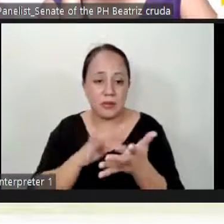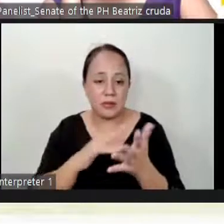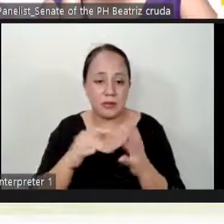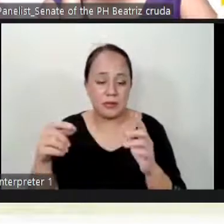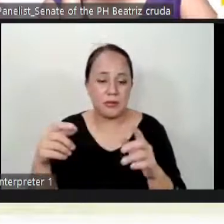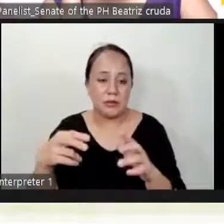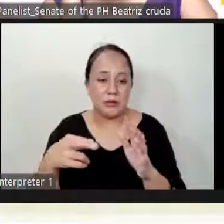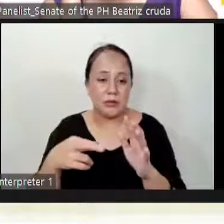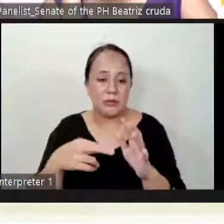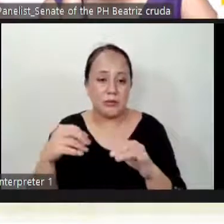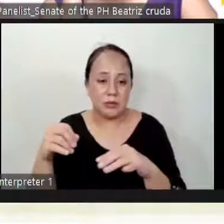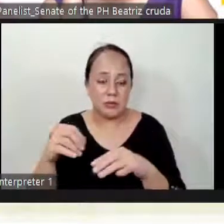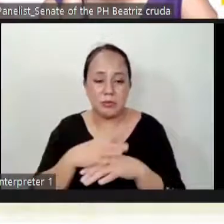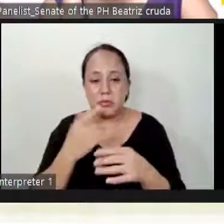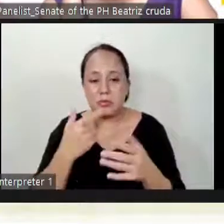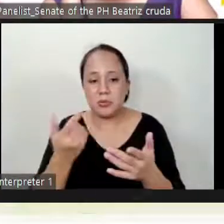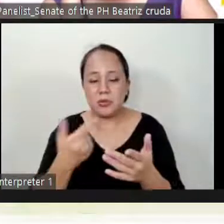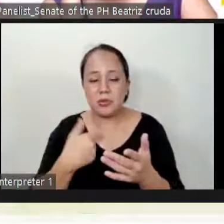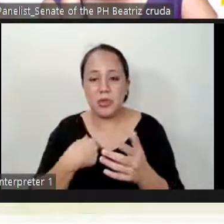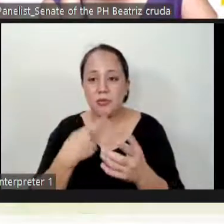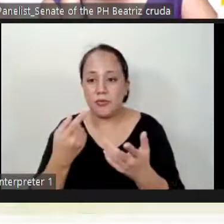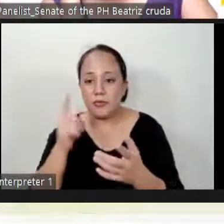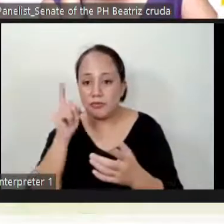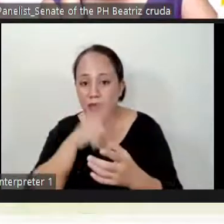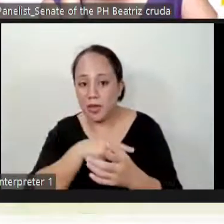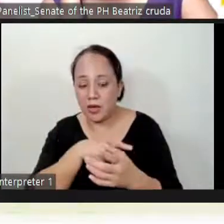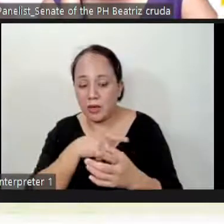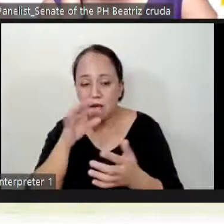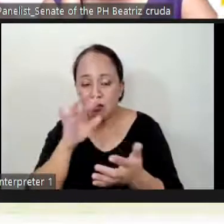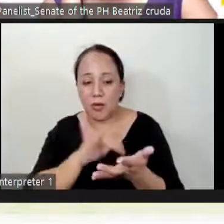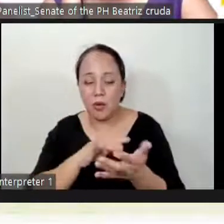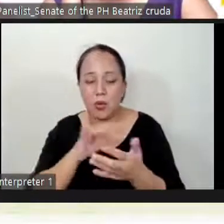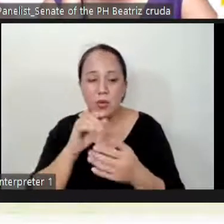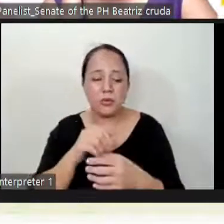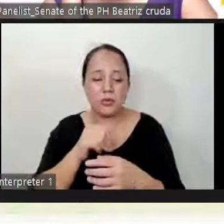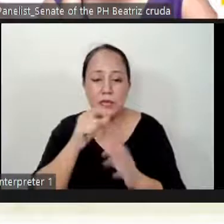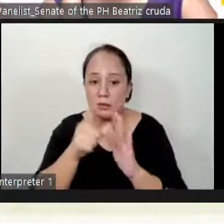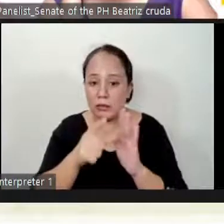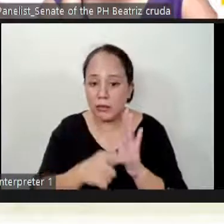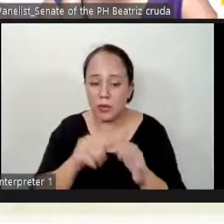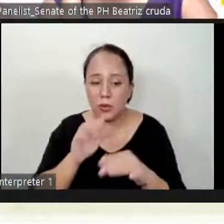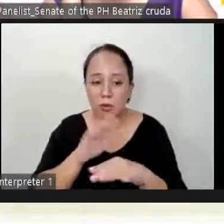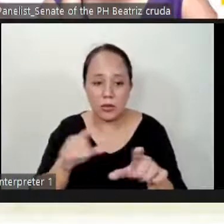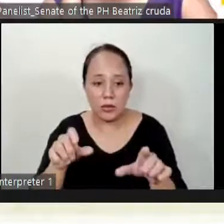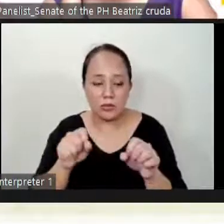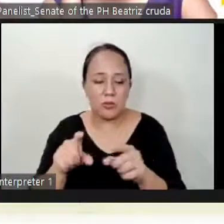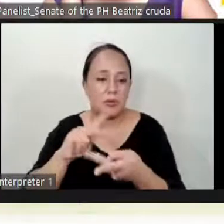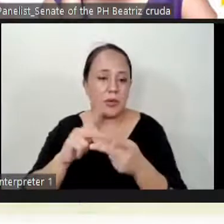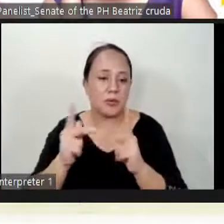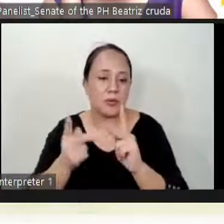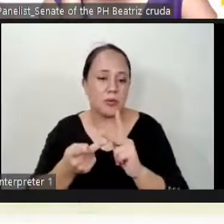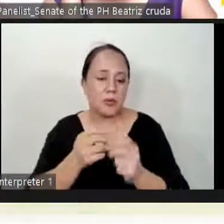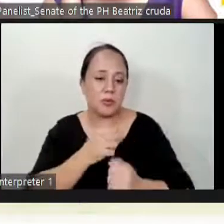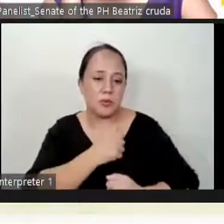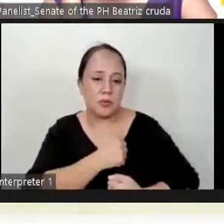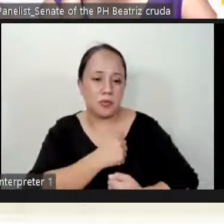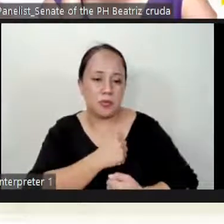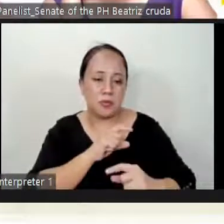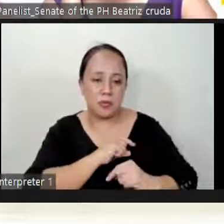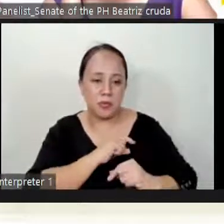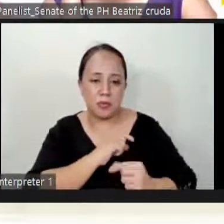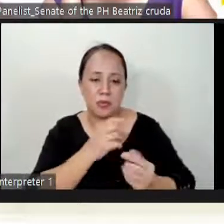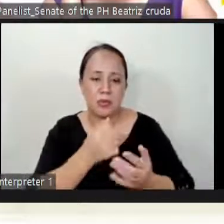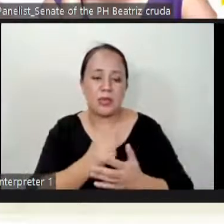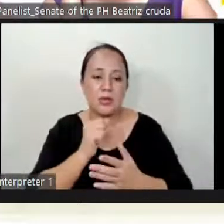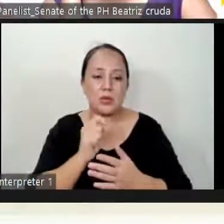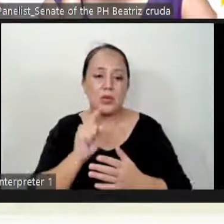there be reports on counterfeiting and illegal online sales, we will be partnering with law enforcement agencies